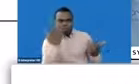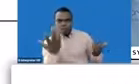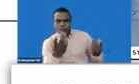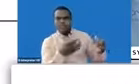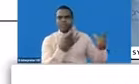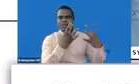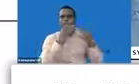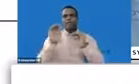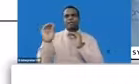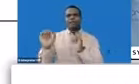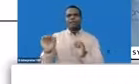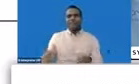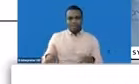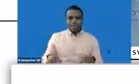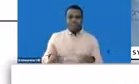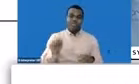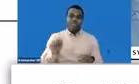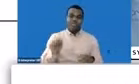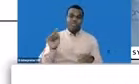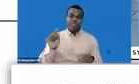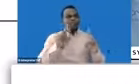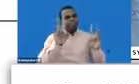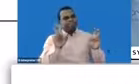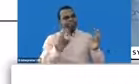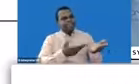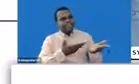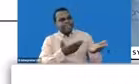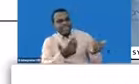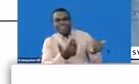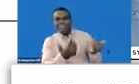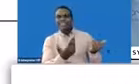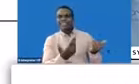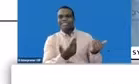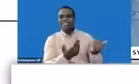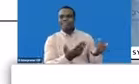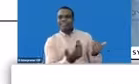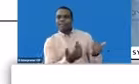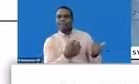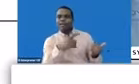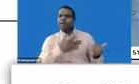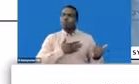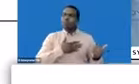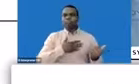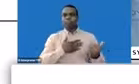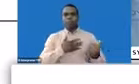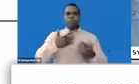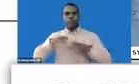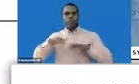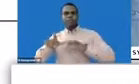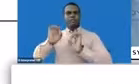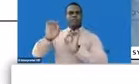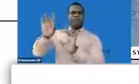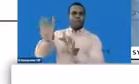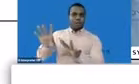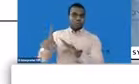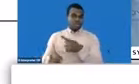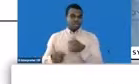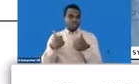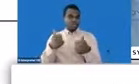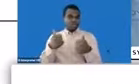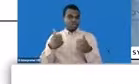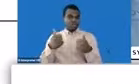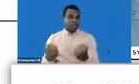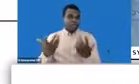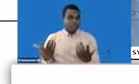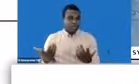users feel confident that their feedback will reach its goal, and it's more probable that they will provide